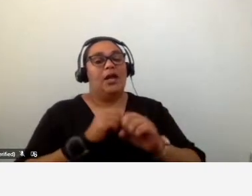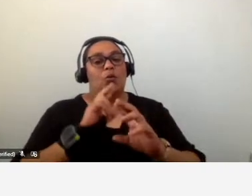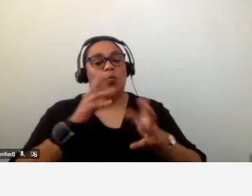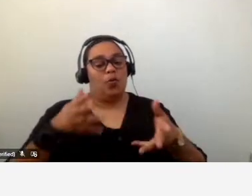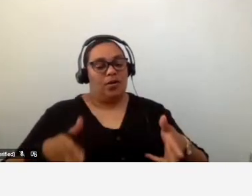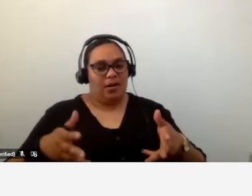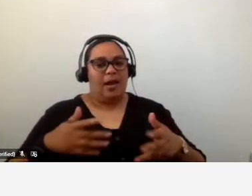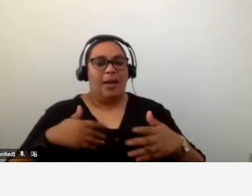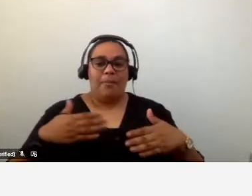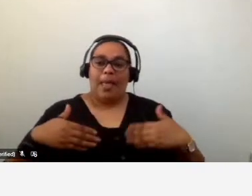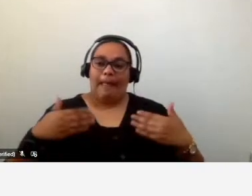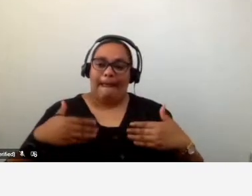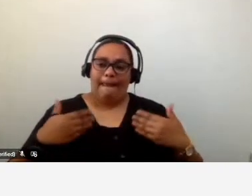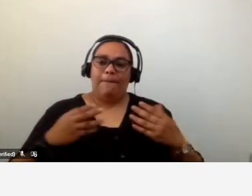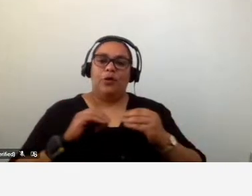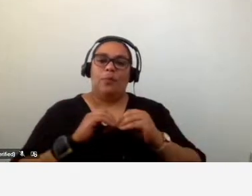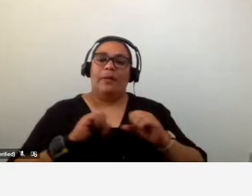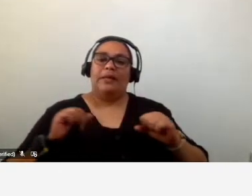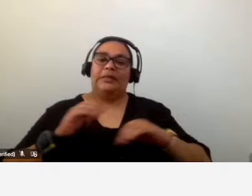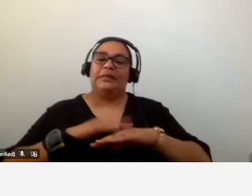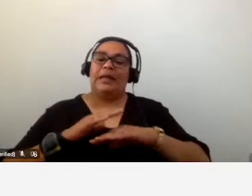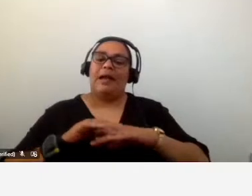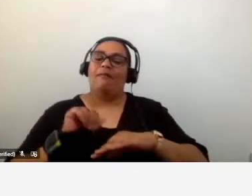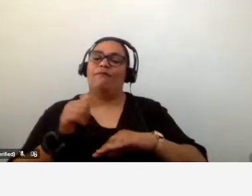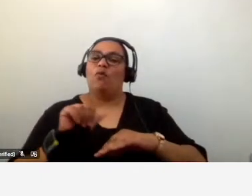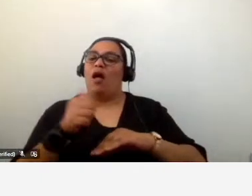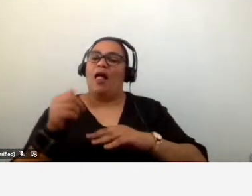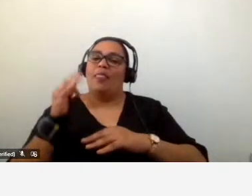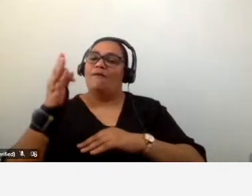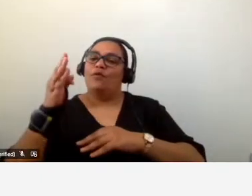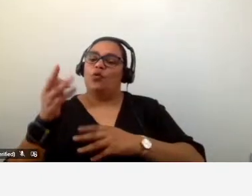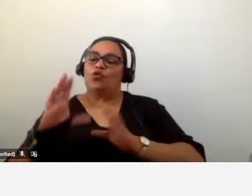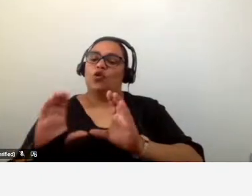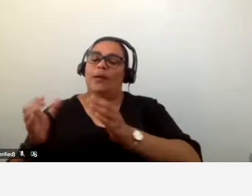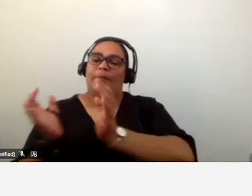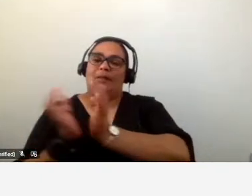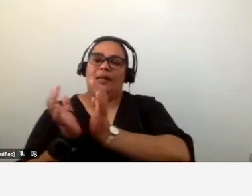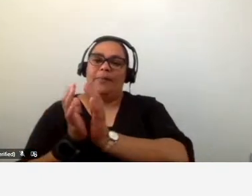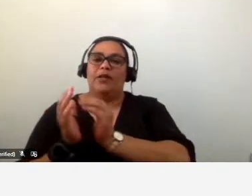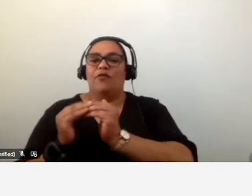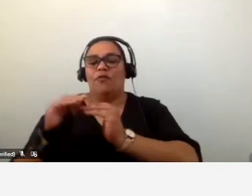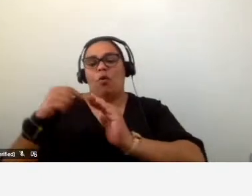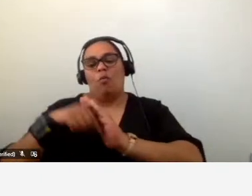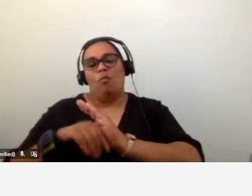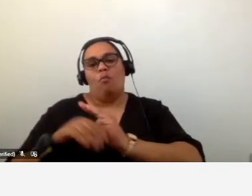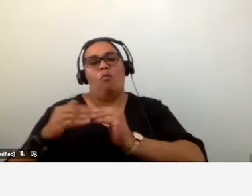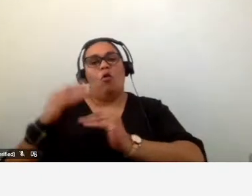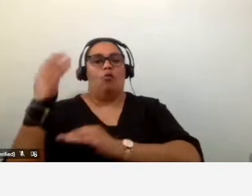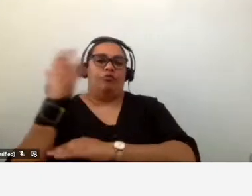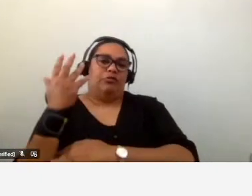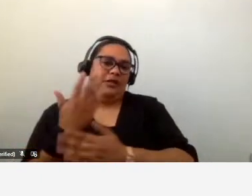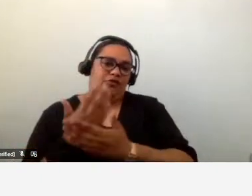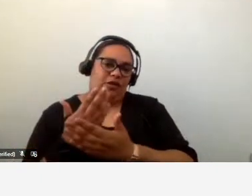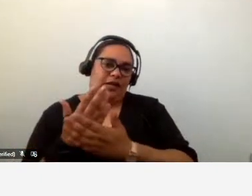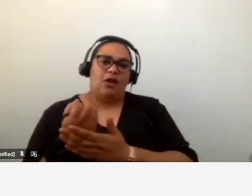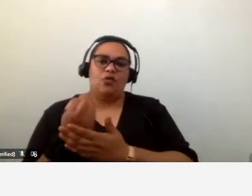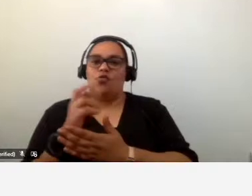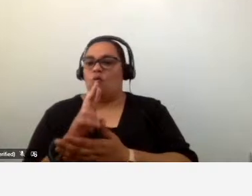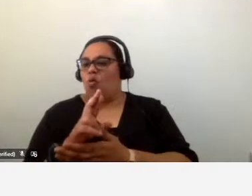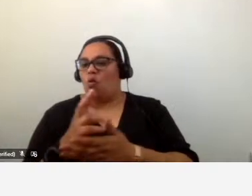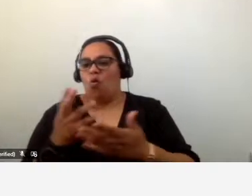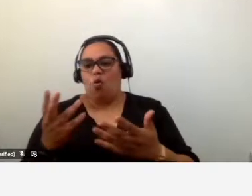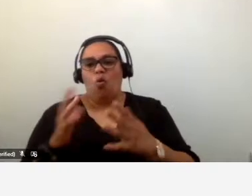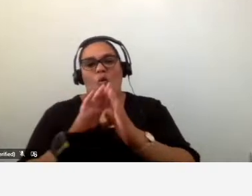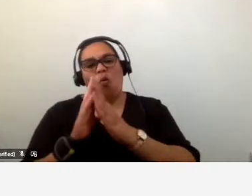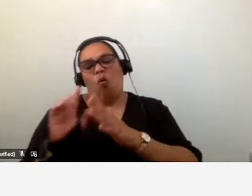report. I'm very happy to create space for the future committee meetings for further presentations or